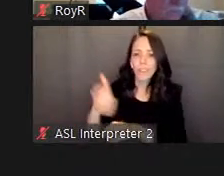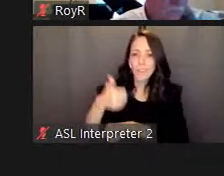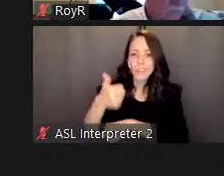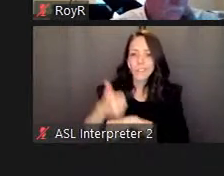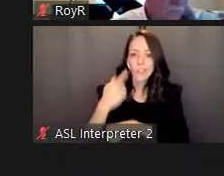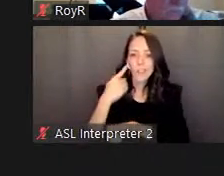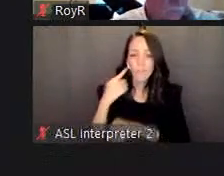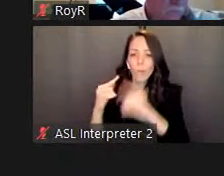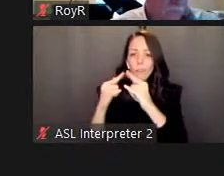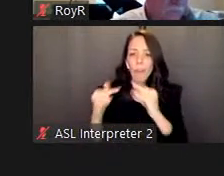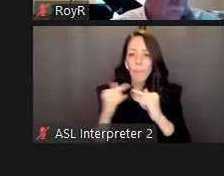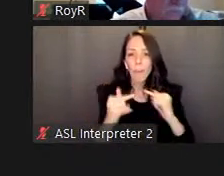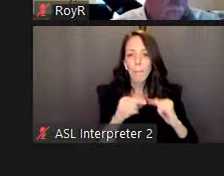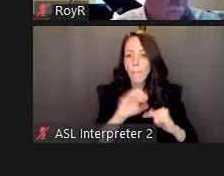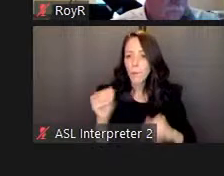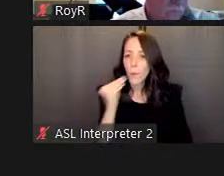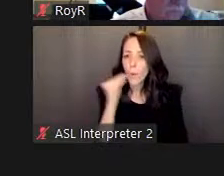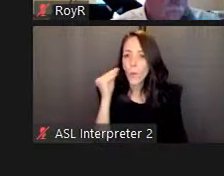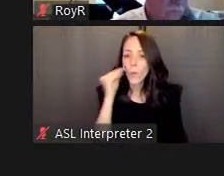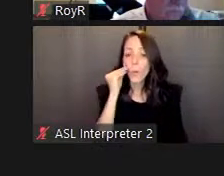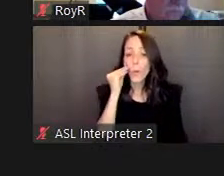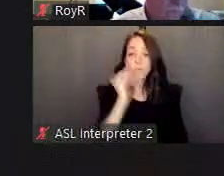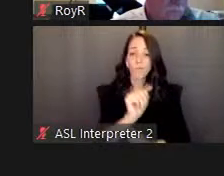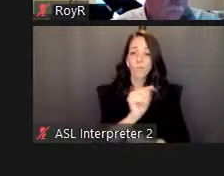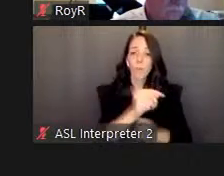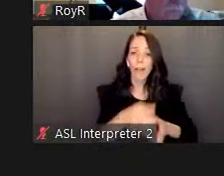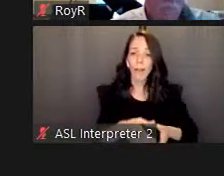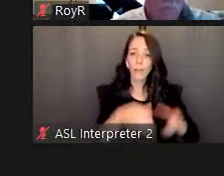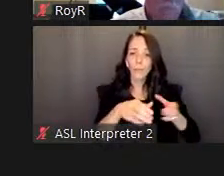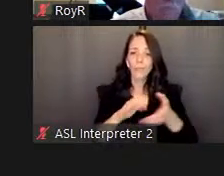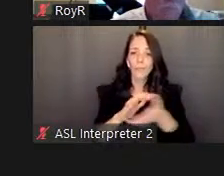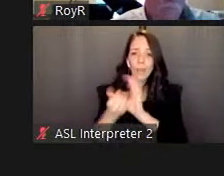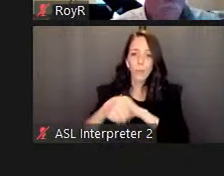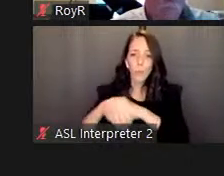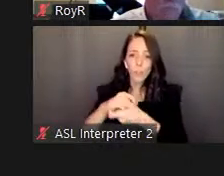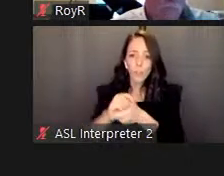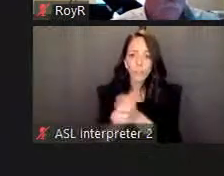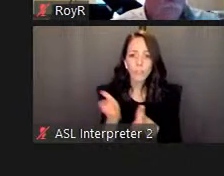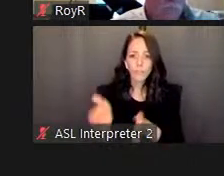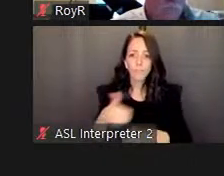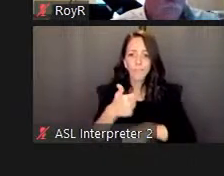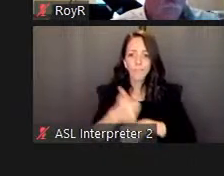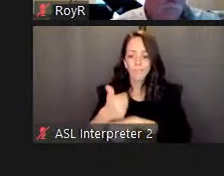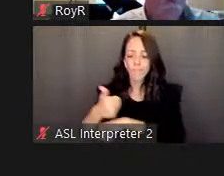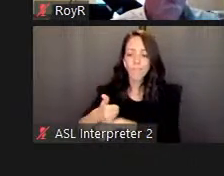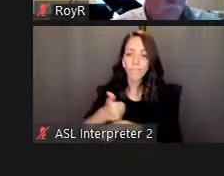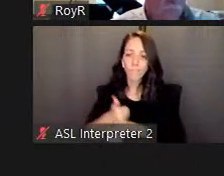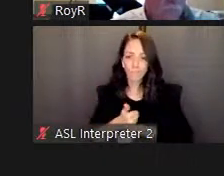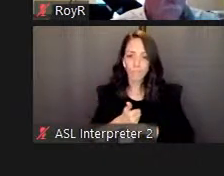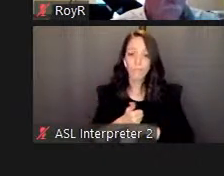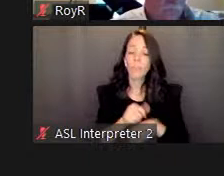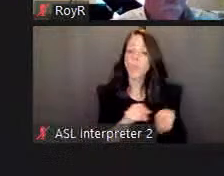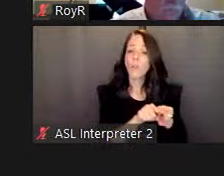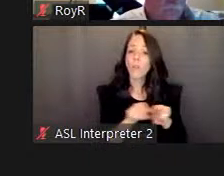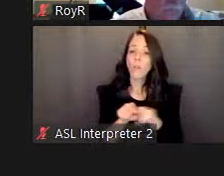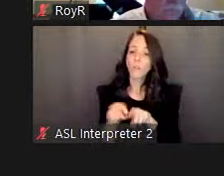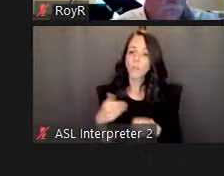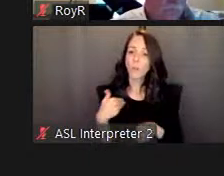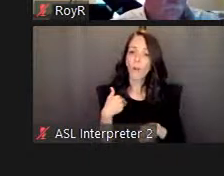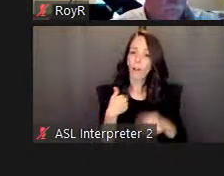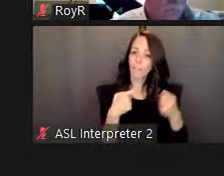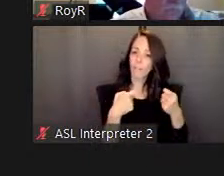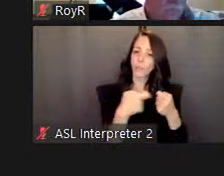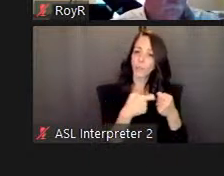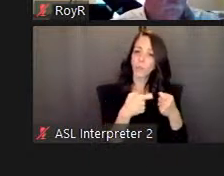hygiene. We're also investing in utility bill assistance through a ratepayer assistance program for past due